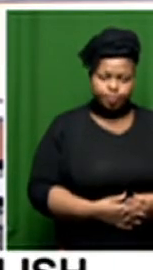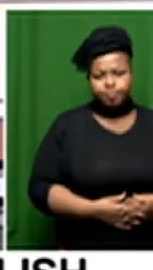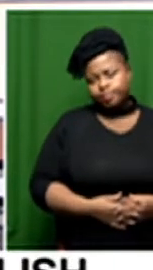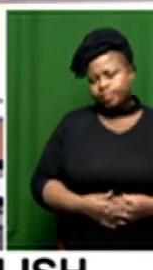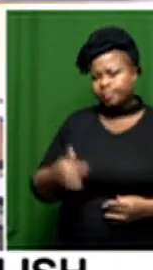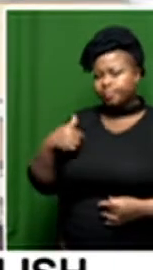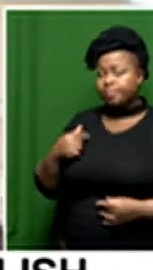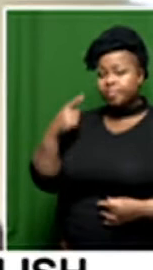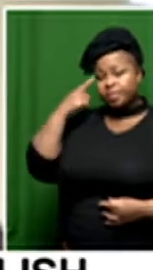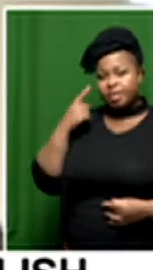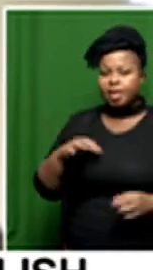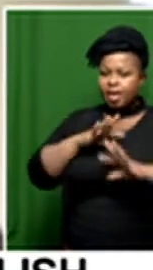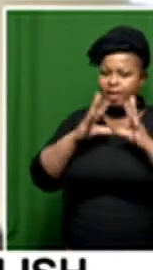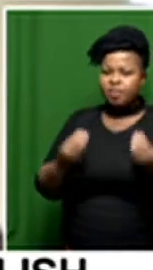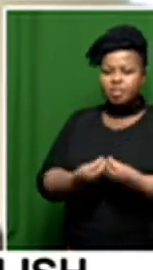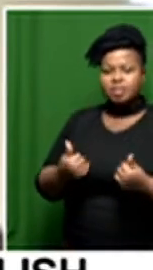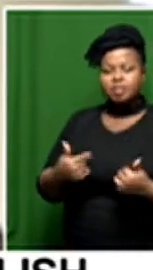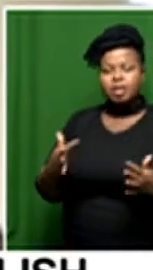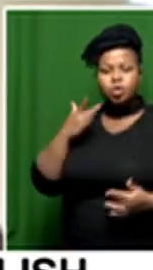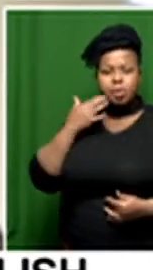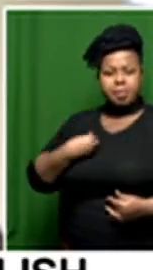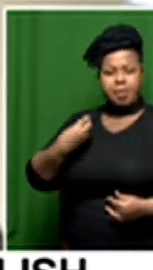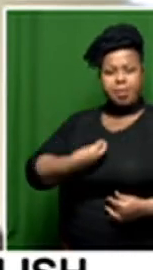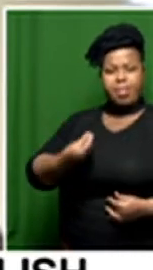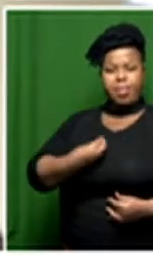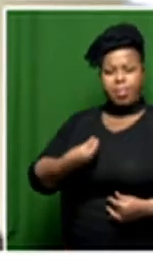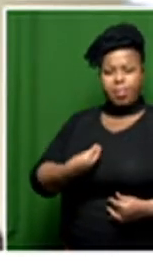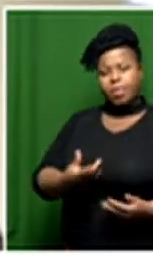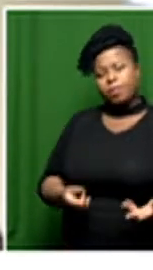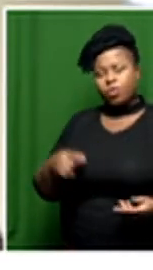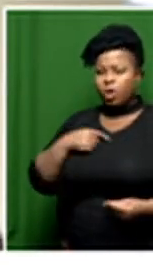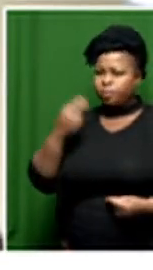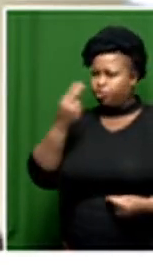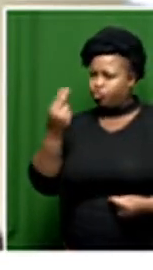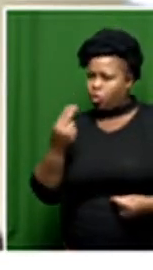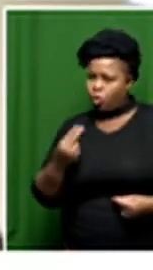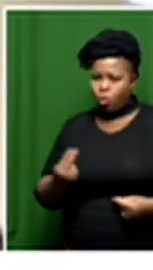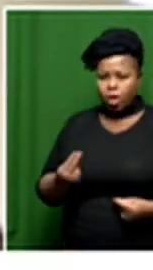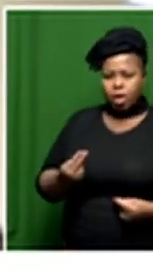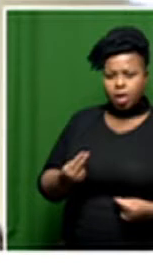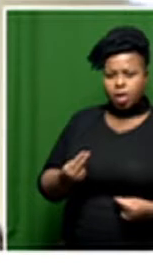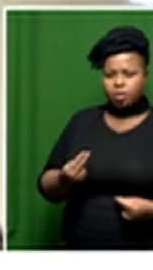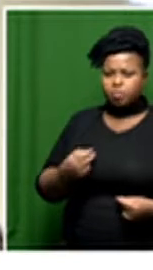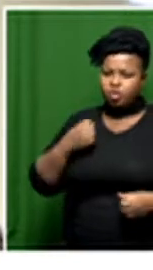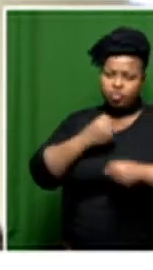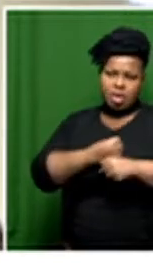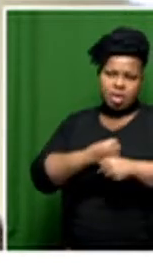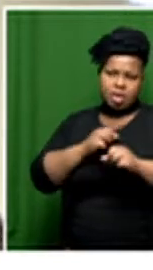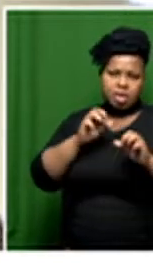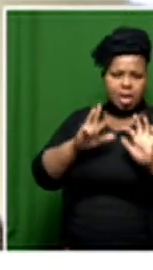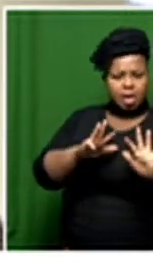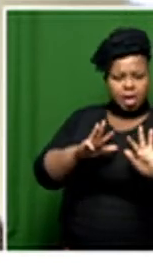I think it all like started at a very young age. Probably a lot of doodling and drawing back in like grade